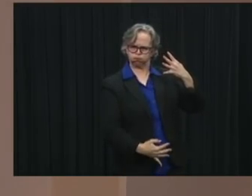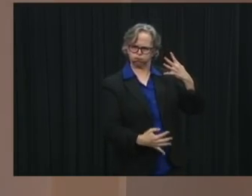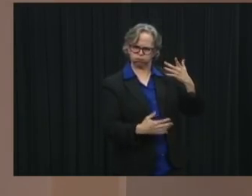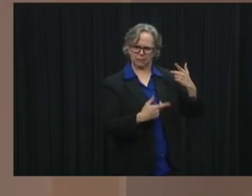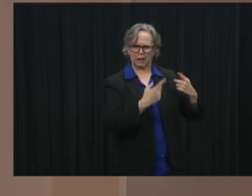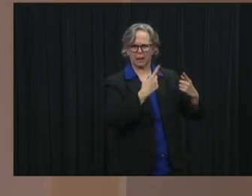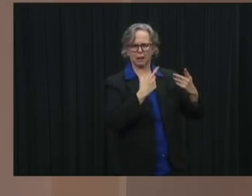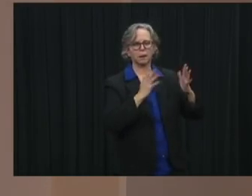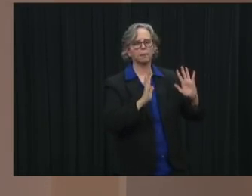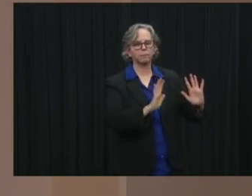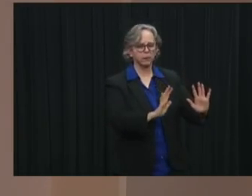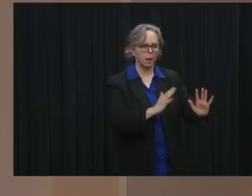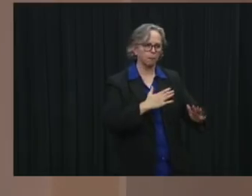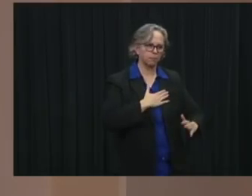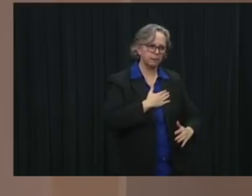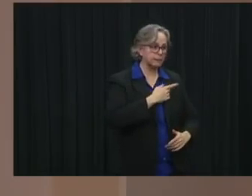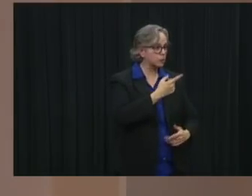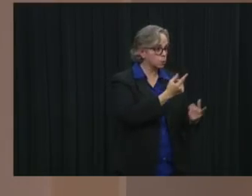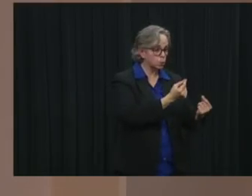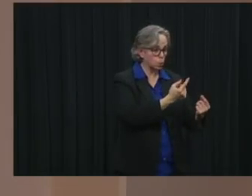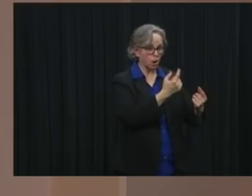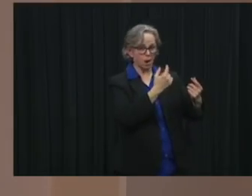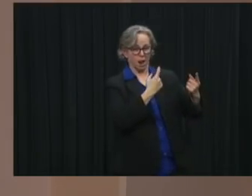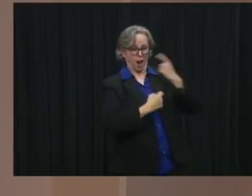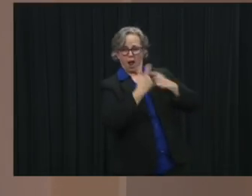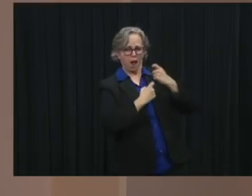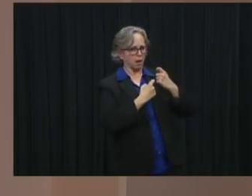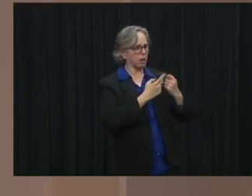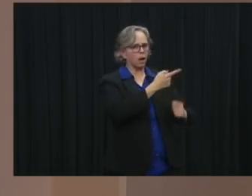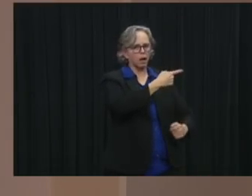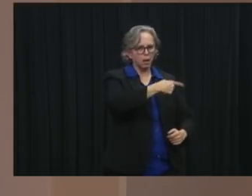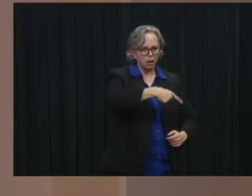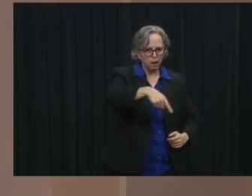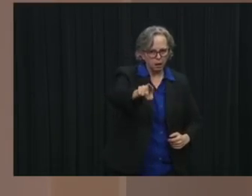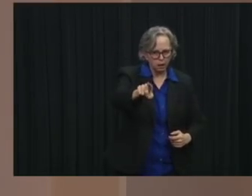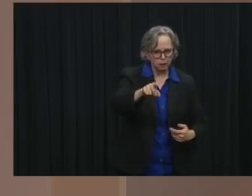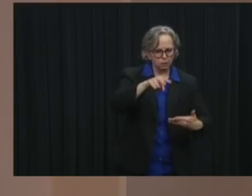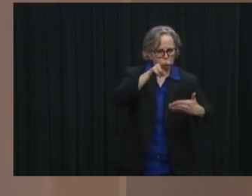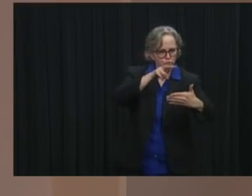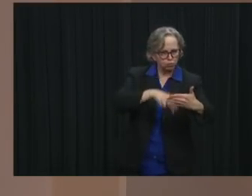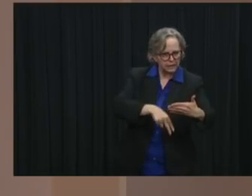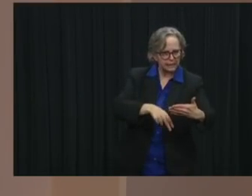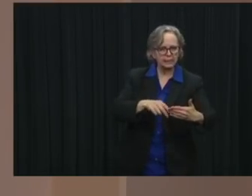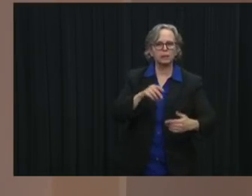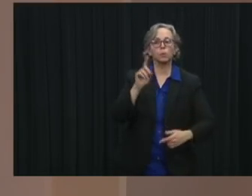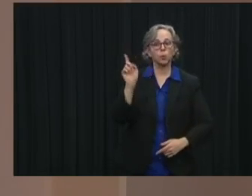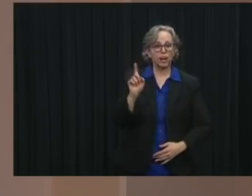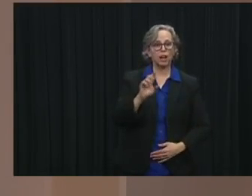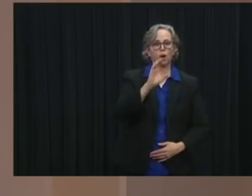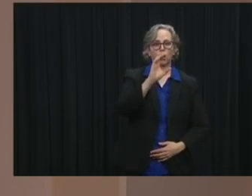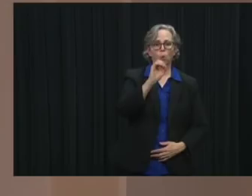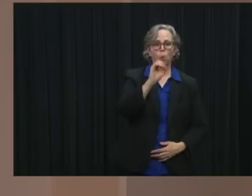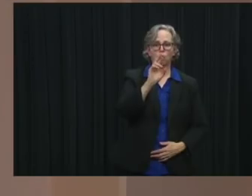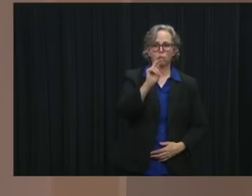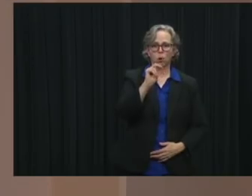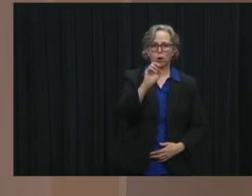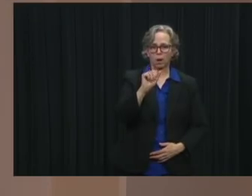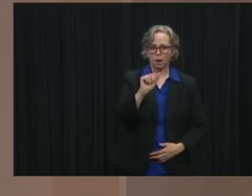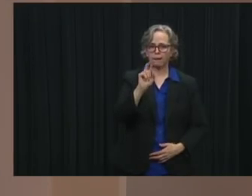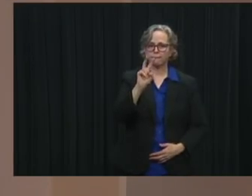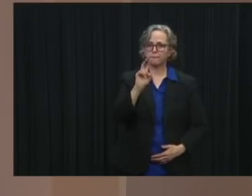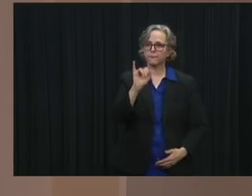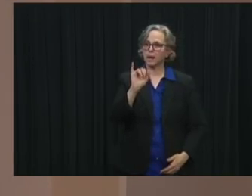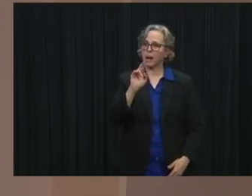order. It's on the website at coronavirus.ohio.gov, and it's under the tab Director's Stay-at-Home